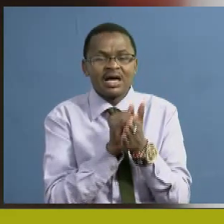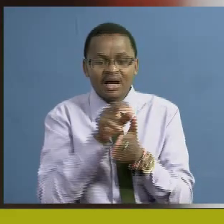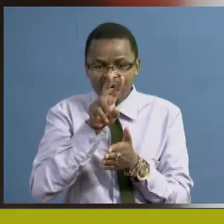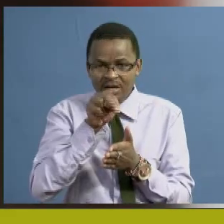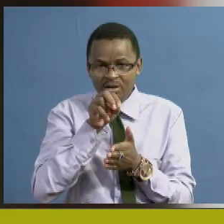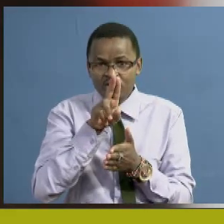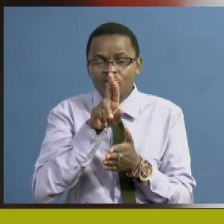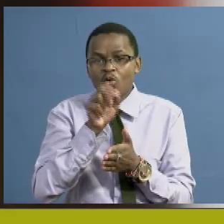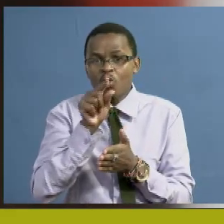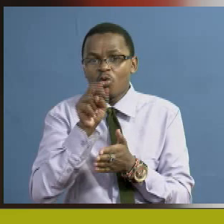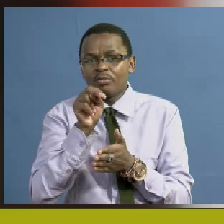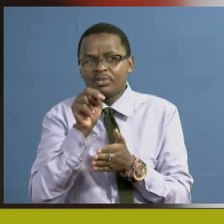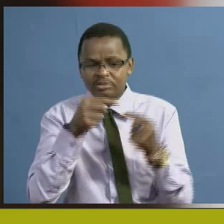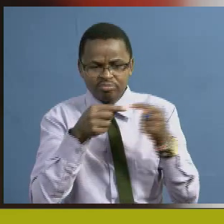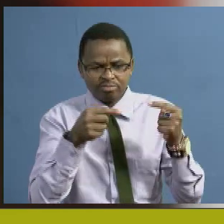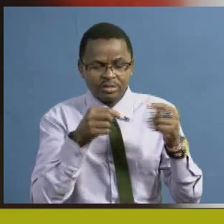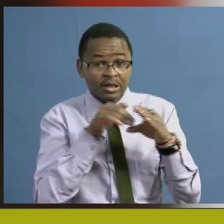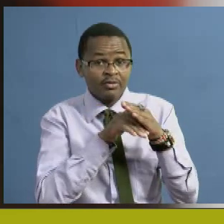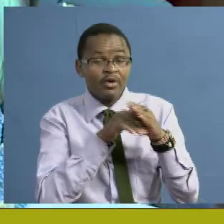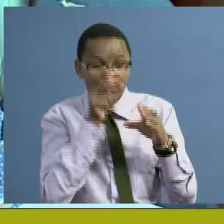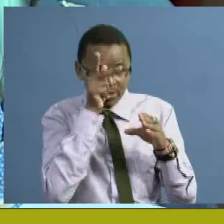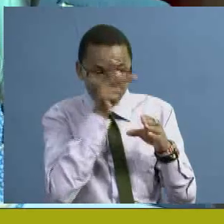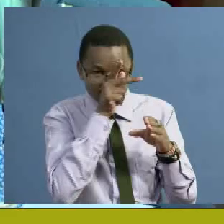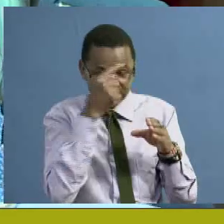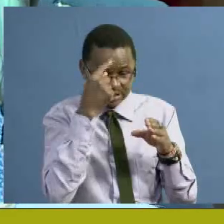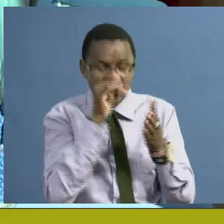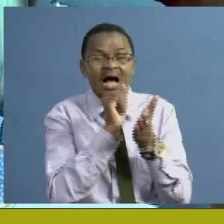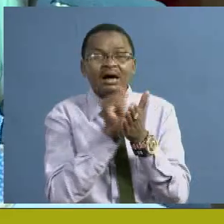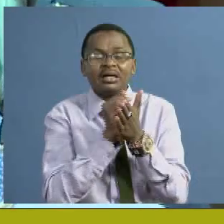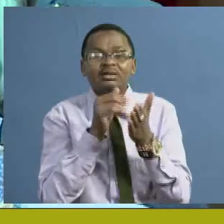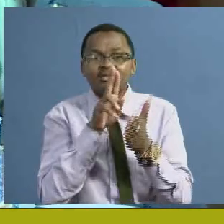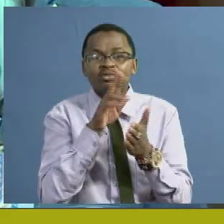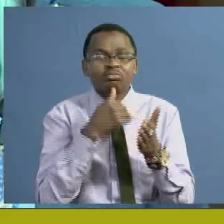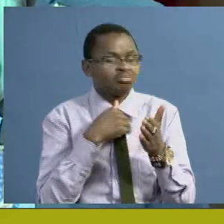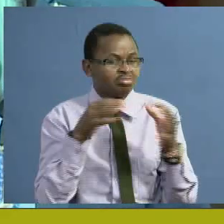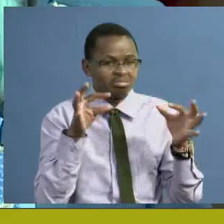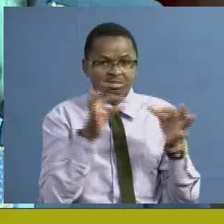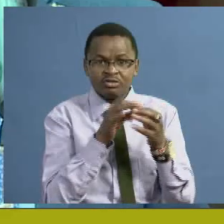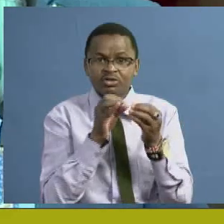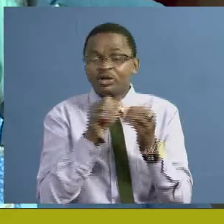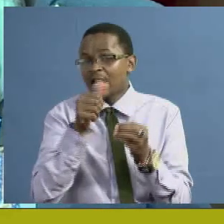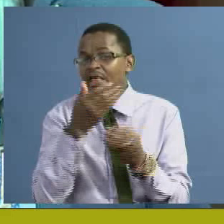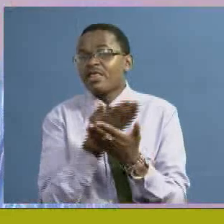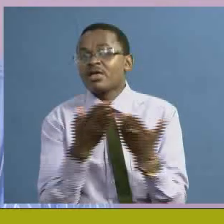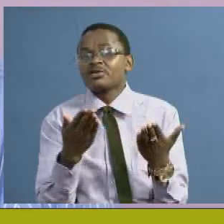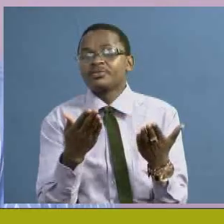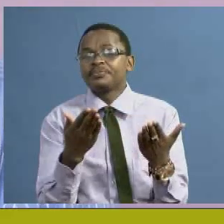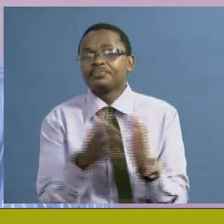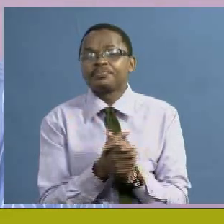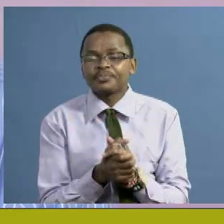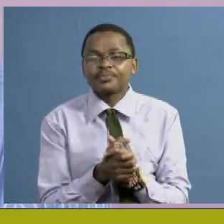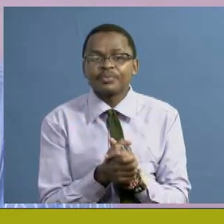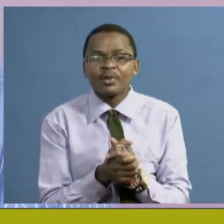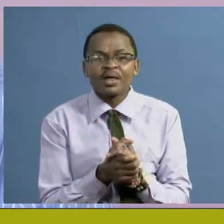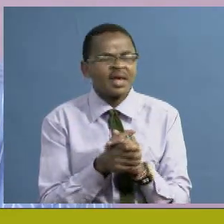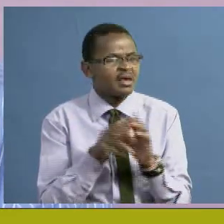anasema japo yamesadifiana na mwafaka wa Rais Kenyatta na Odinga haifai kuhusishwa na makubaliano hayo. There